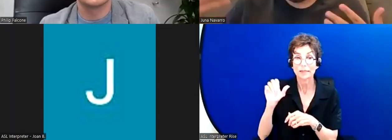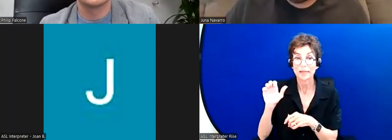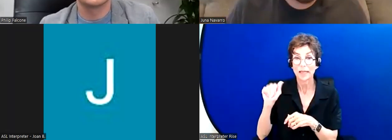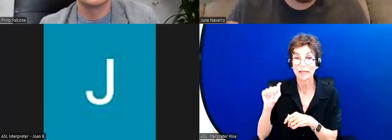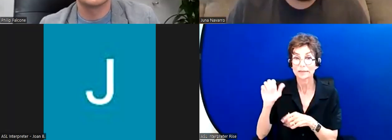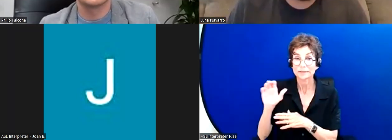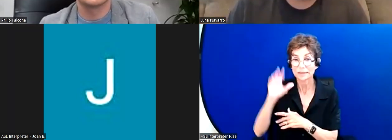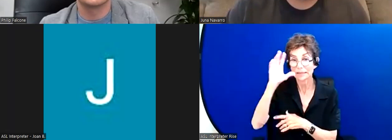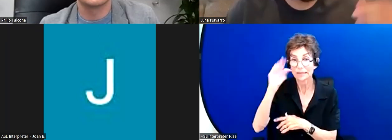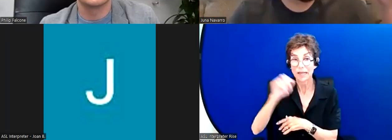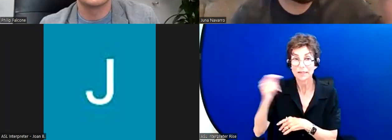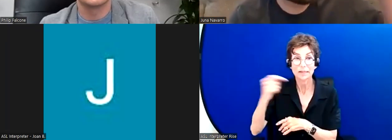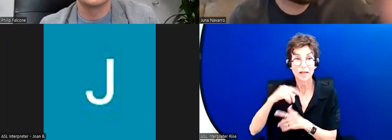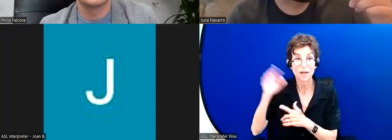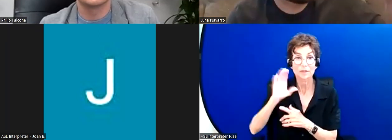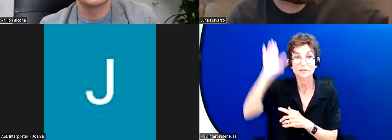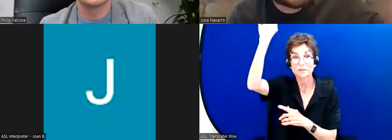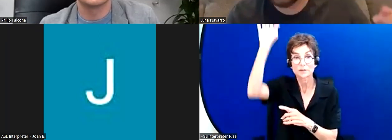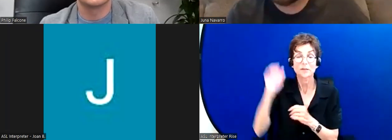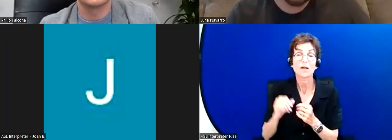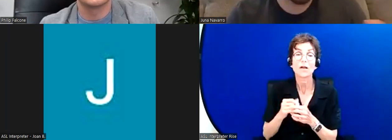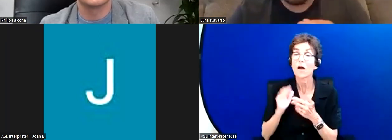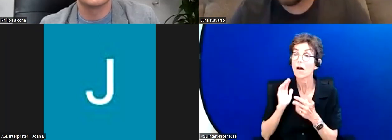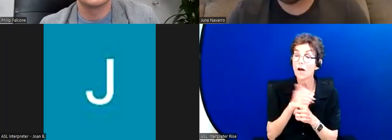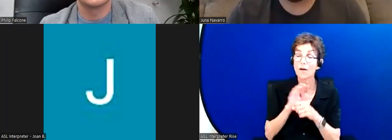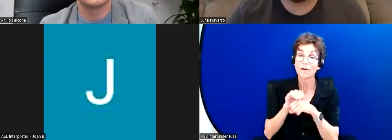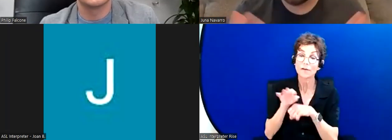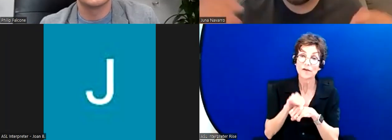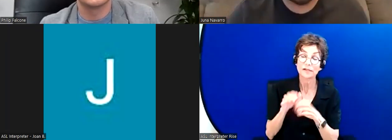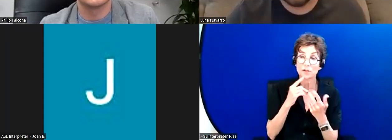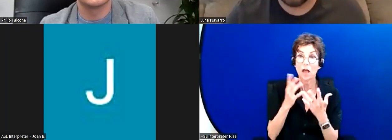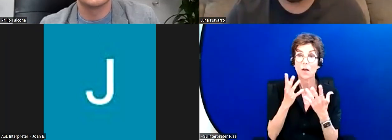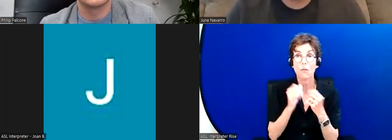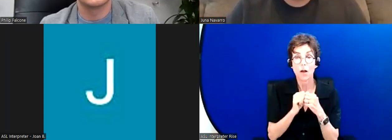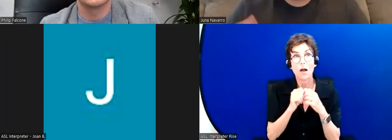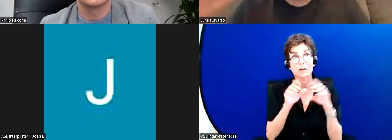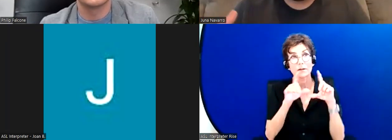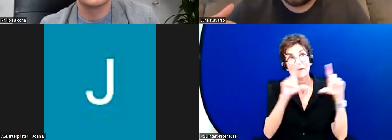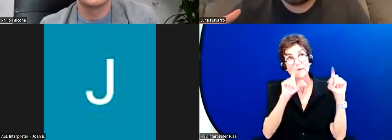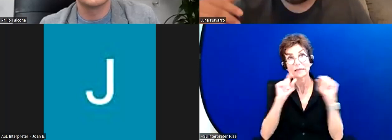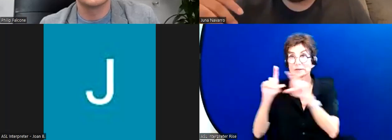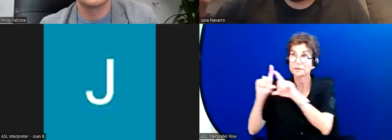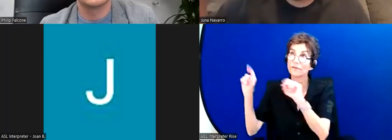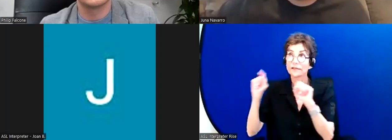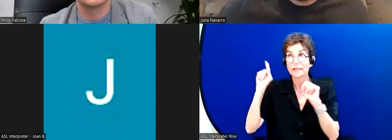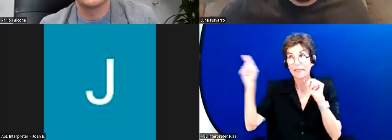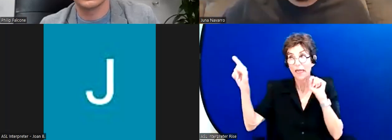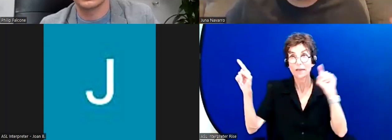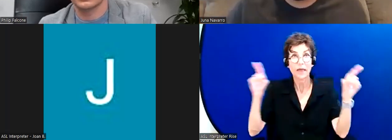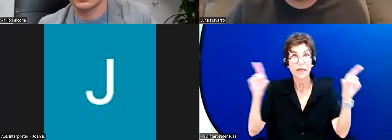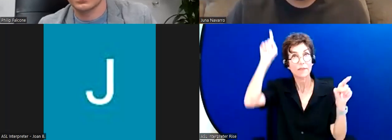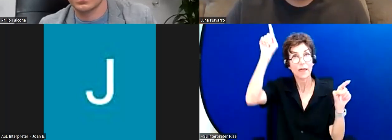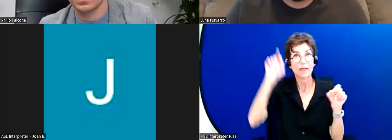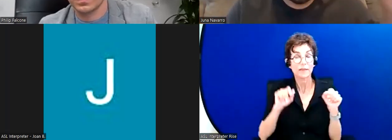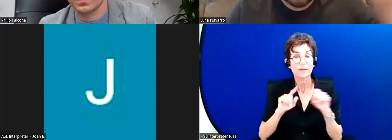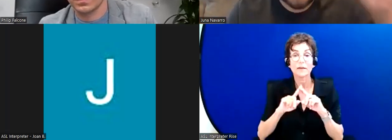to advise him is like, well, I want the vents at least in this room, in this room, in this room. Okay, I'll take care of it. But we're not having like a whole meeting